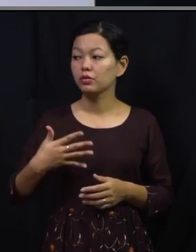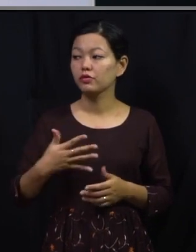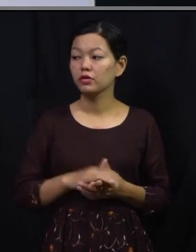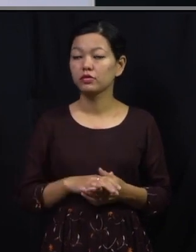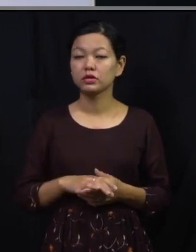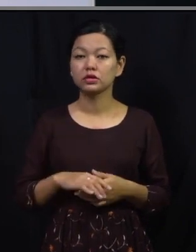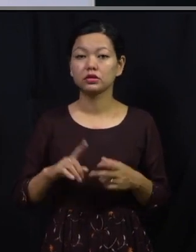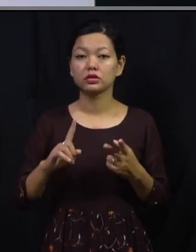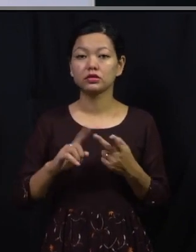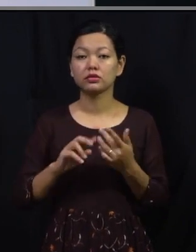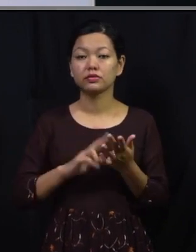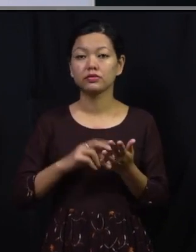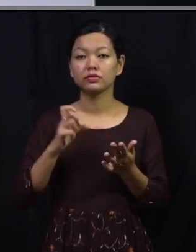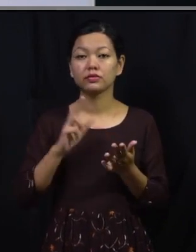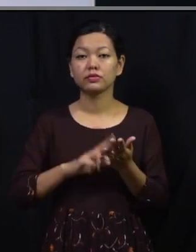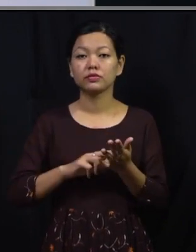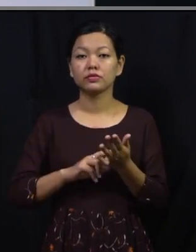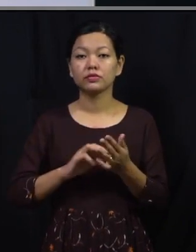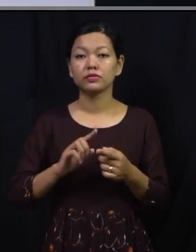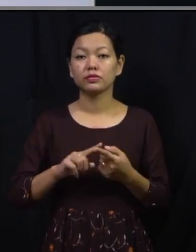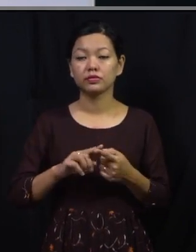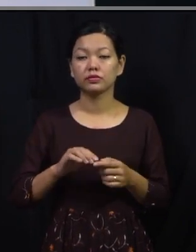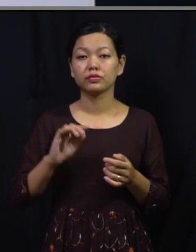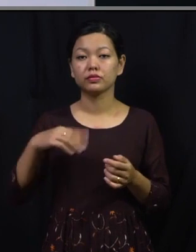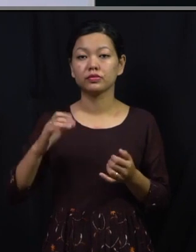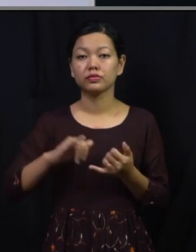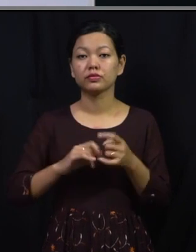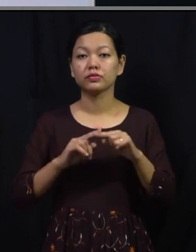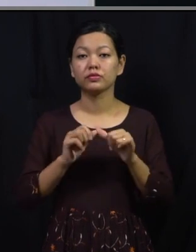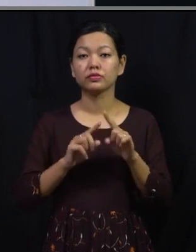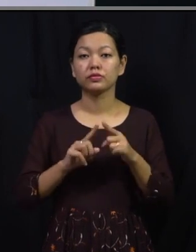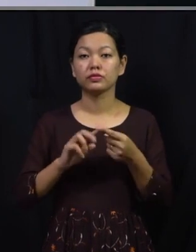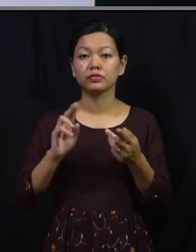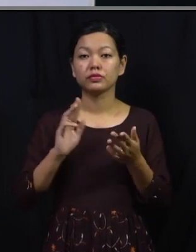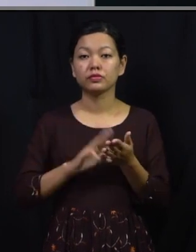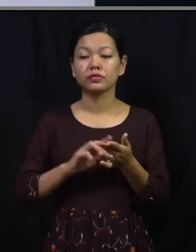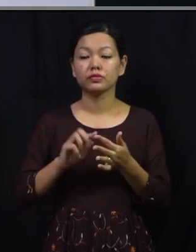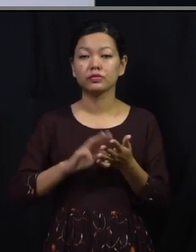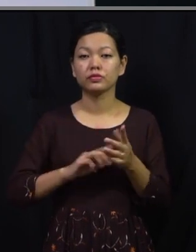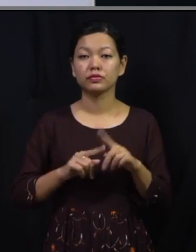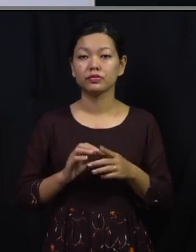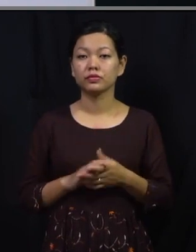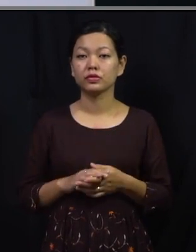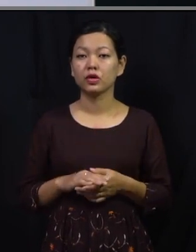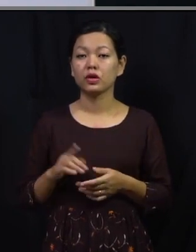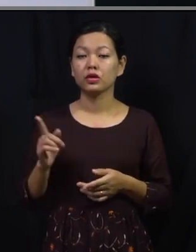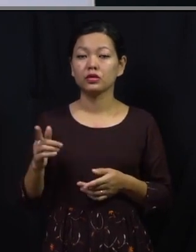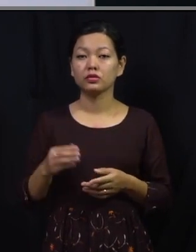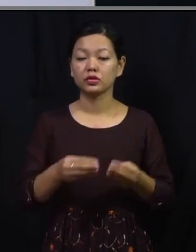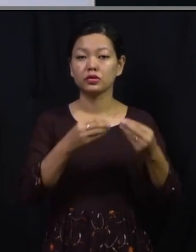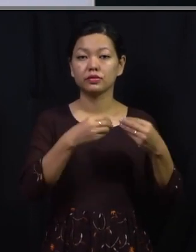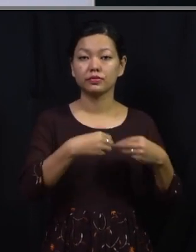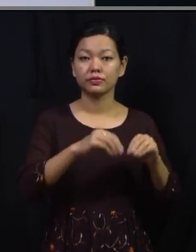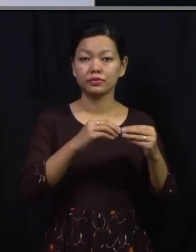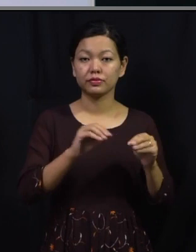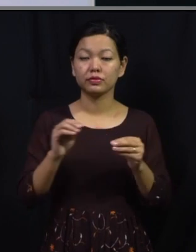statement is a statement, or it's a trading and profit and loss account. Once we finish doing the